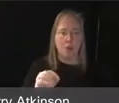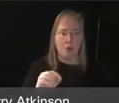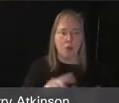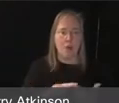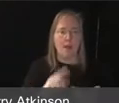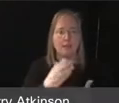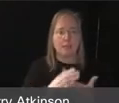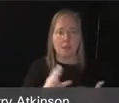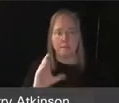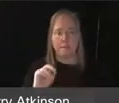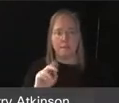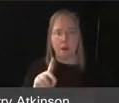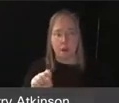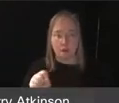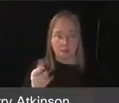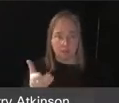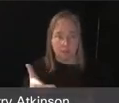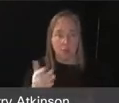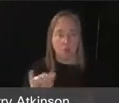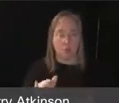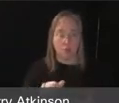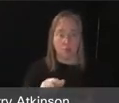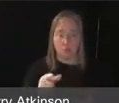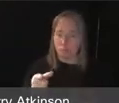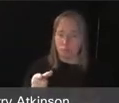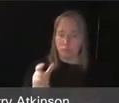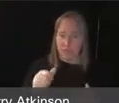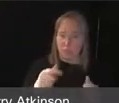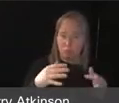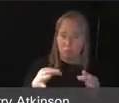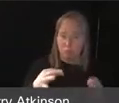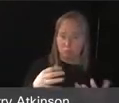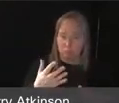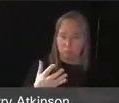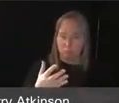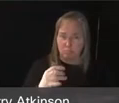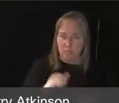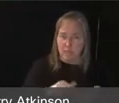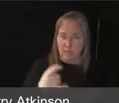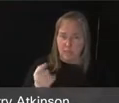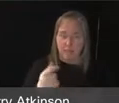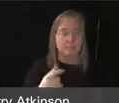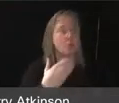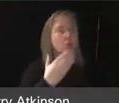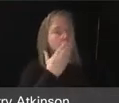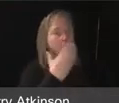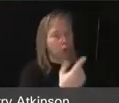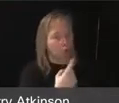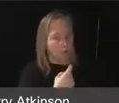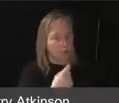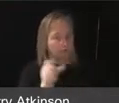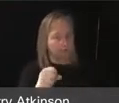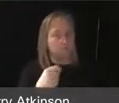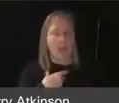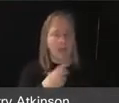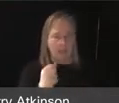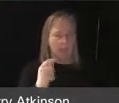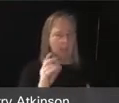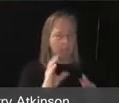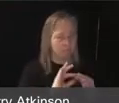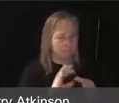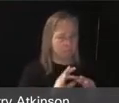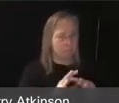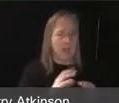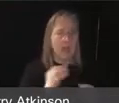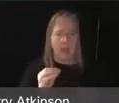there as well. And if you want to touch on that a little bit. Good question. I can speak a little bit, and Dr.